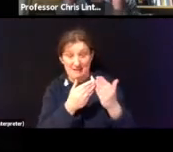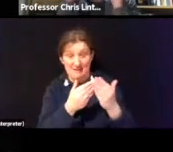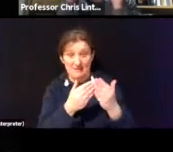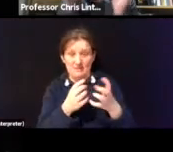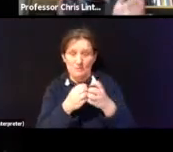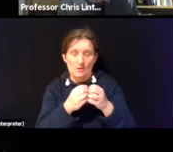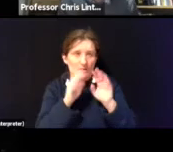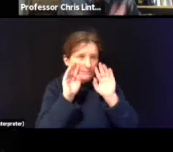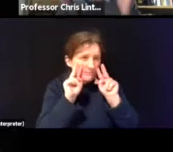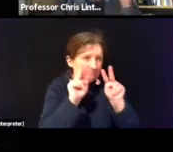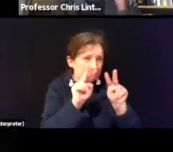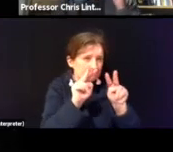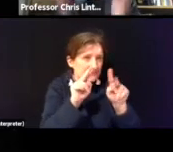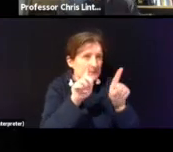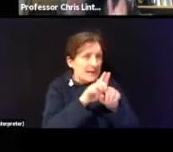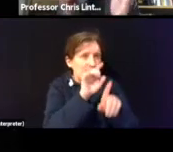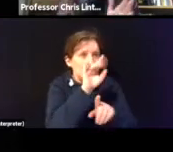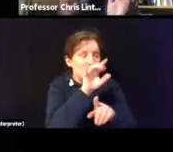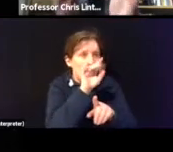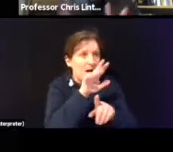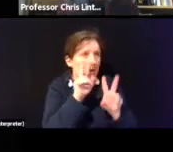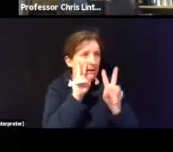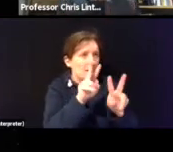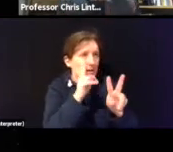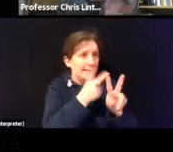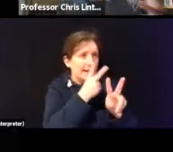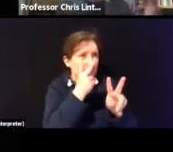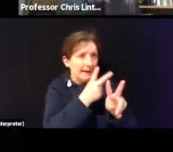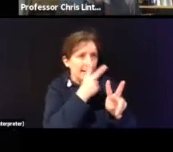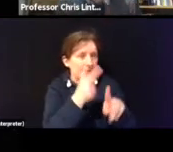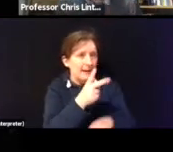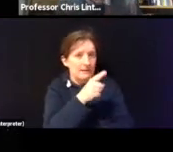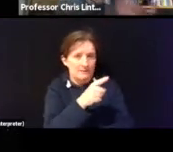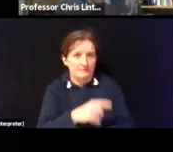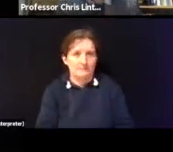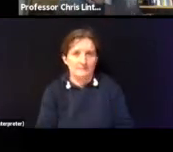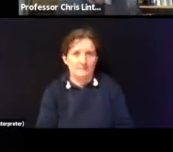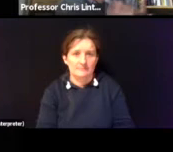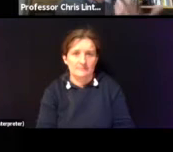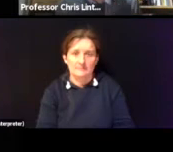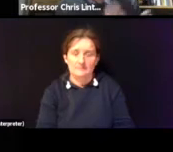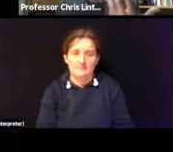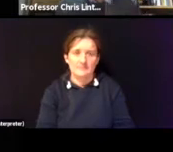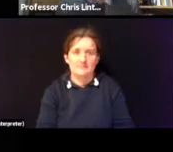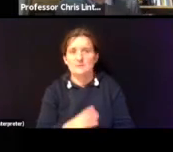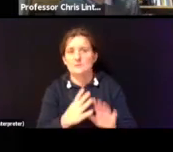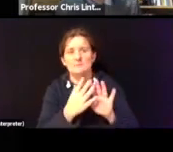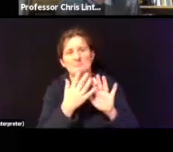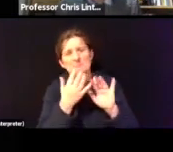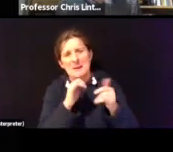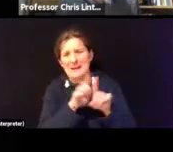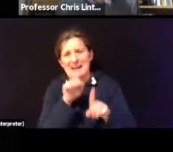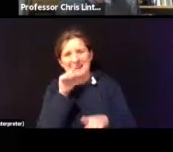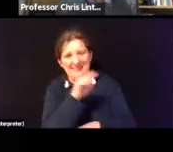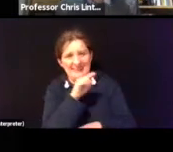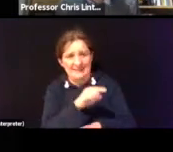of staring at the same star again and again and again. And this is a gratuitous animation of what it might be like